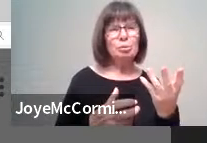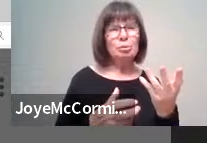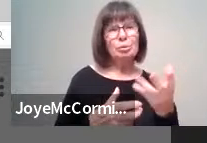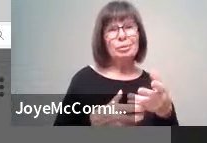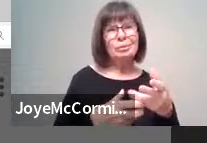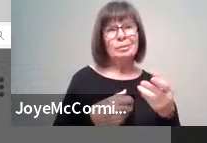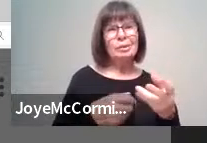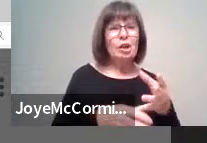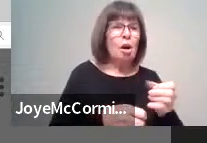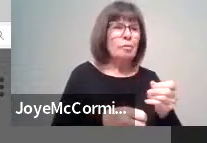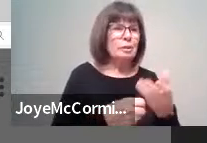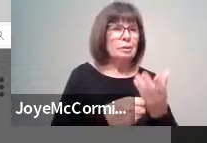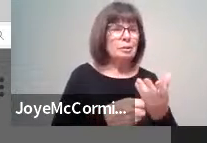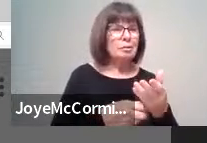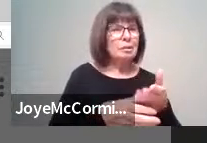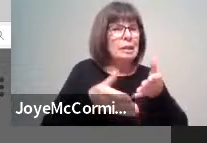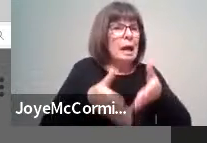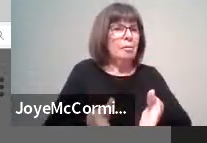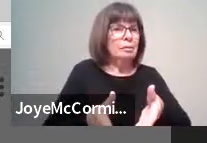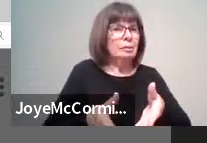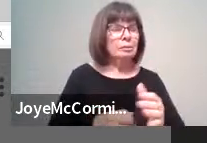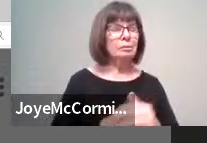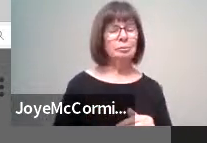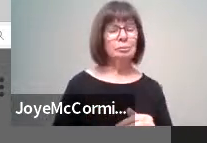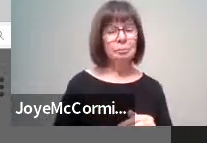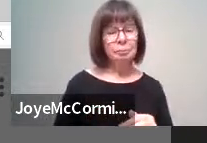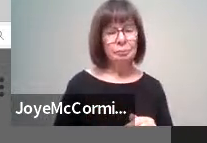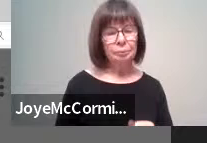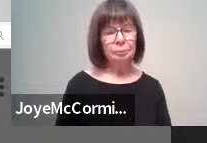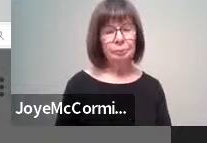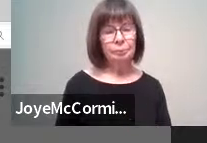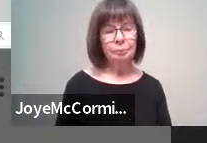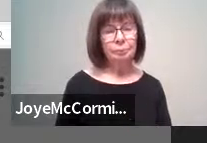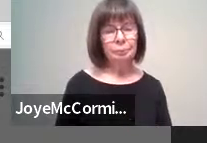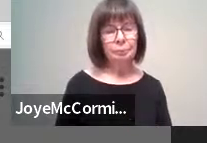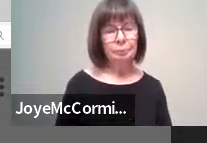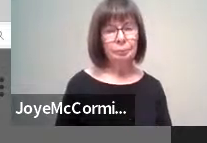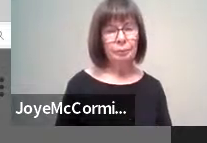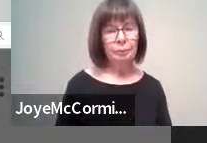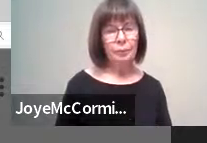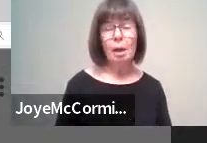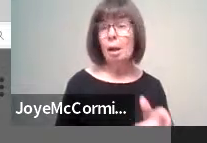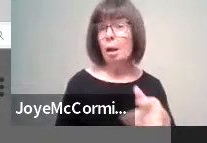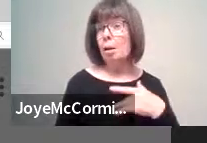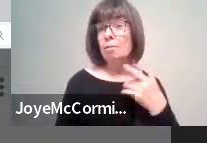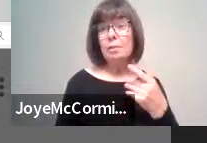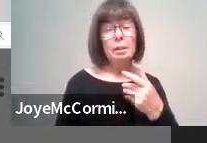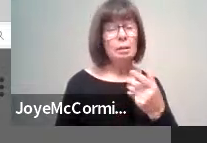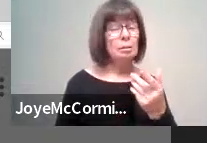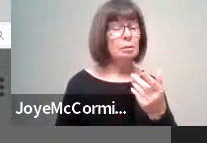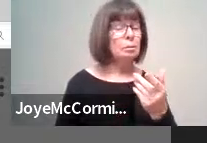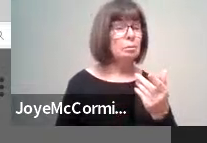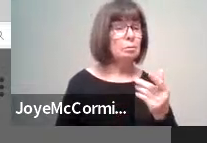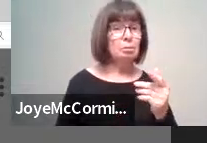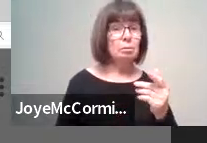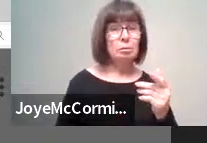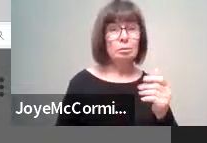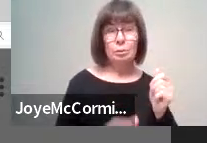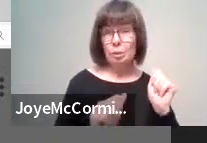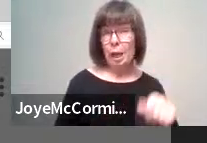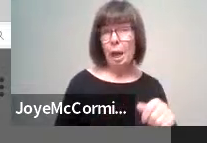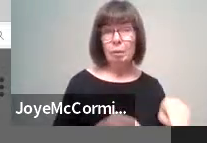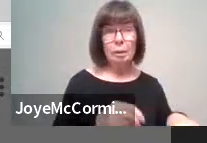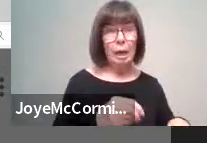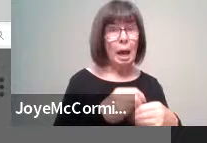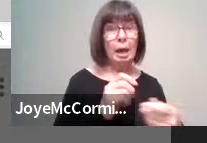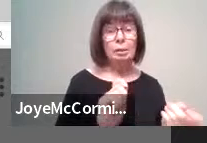Okay. Just put erosion of trust, and feel free to jump onto this, and you can add or